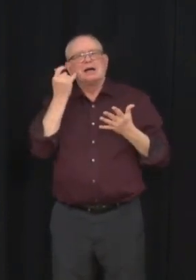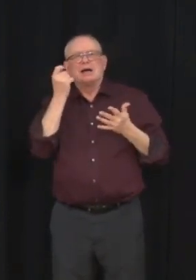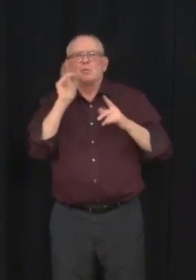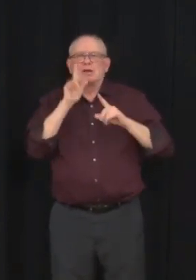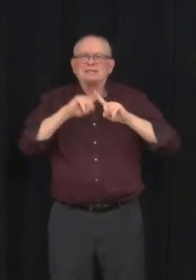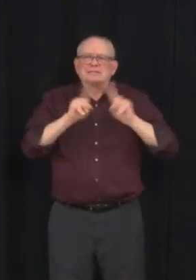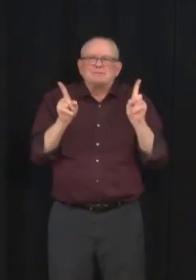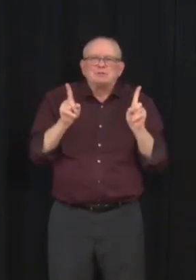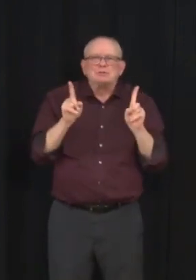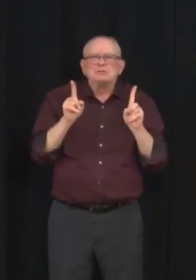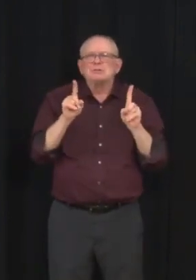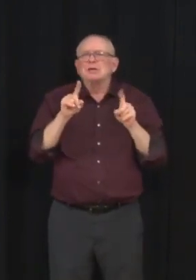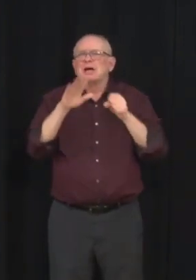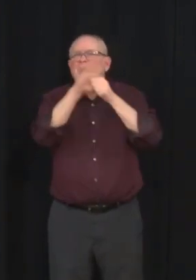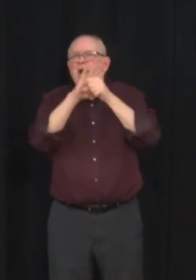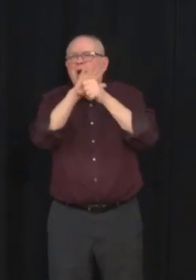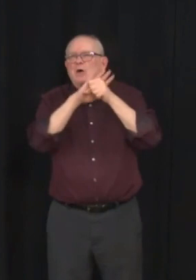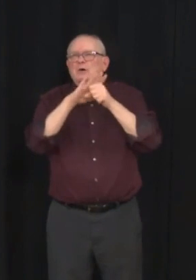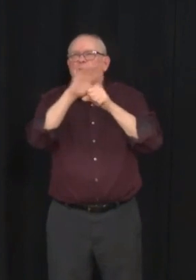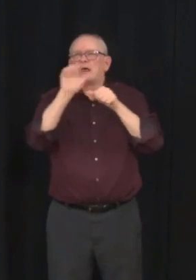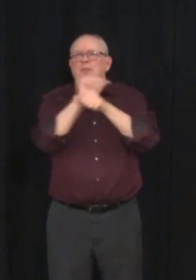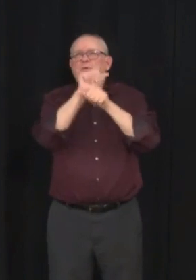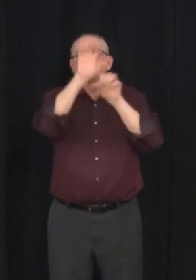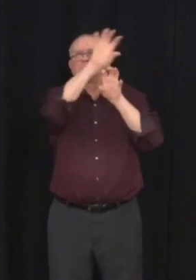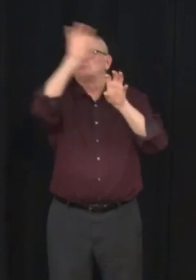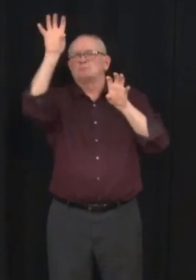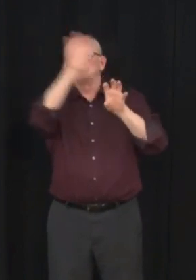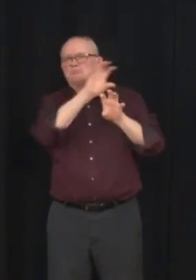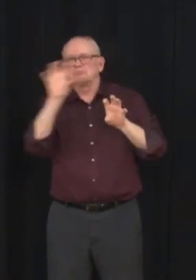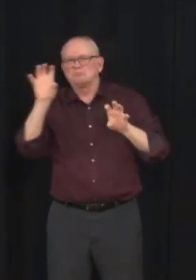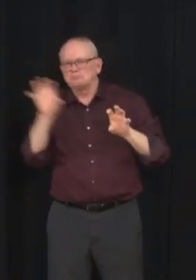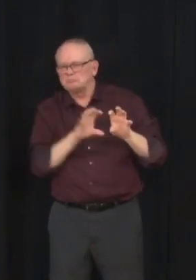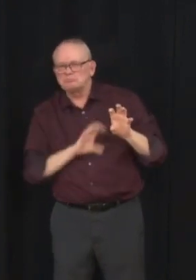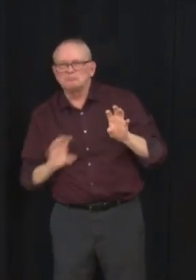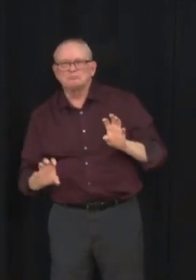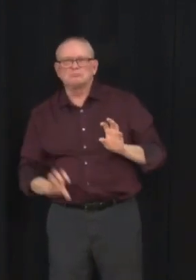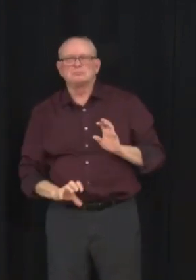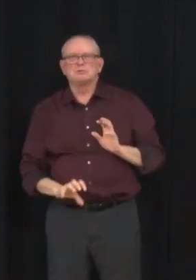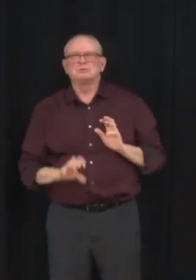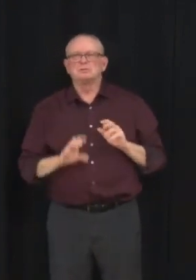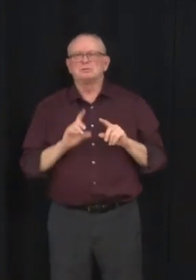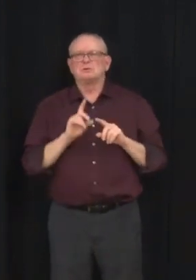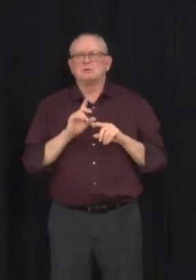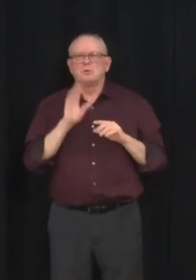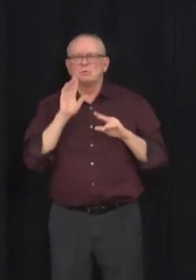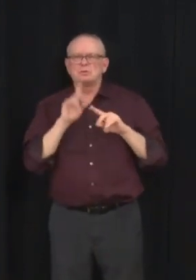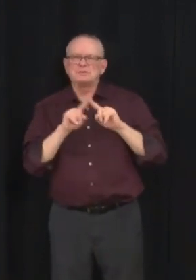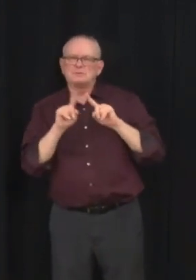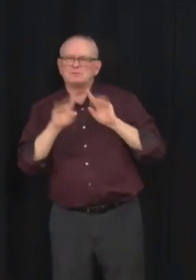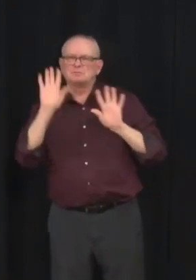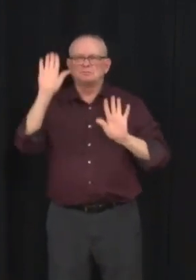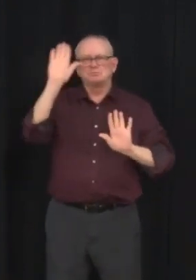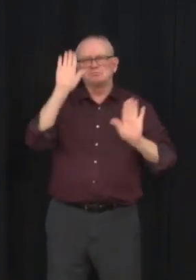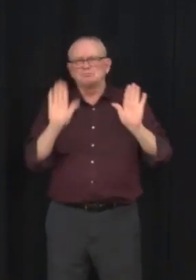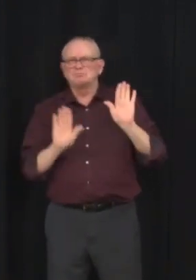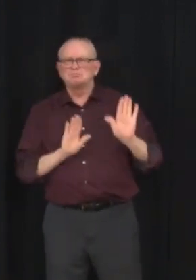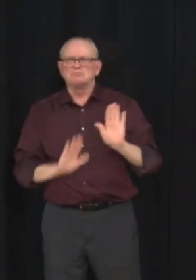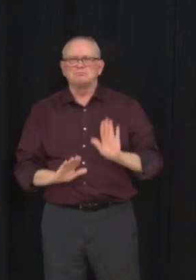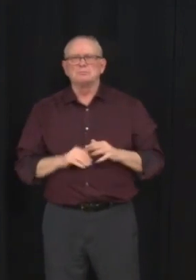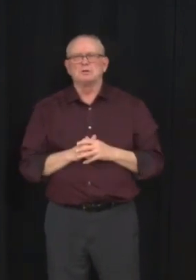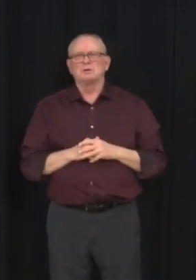province, but certainly it's possible that we could be seeing